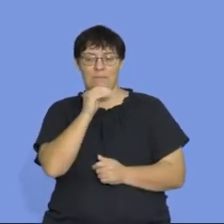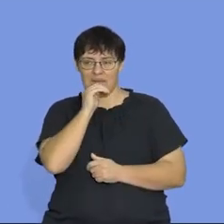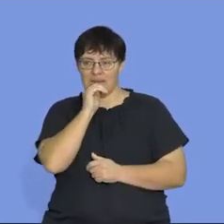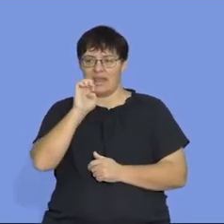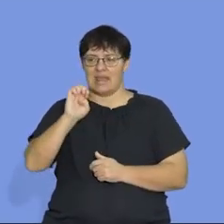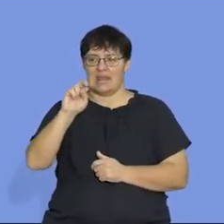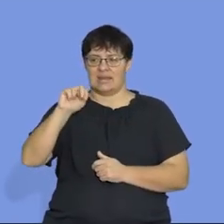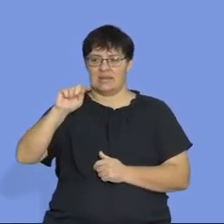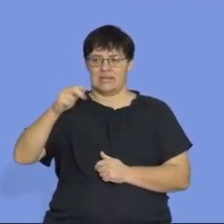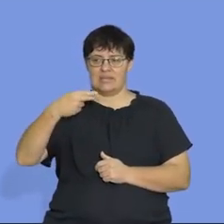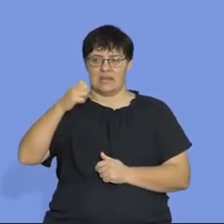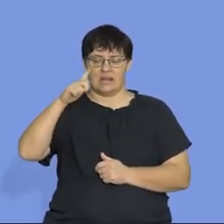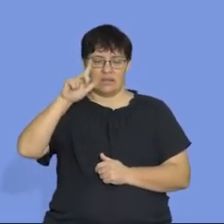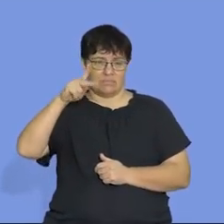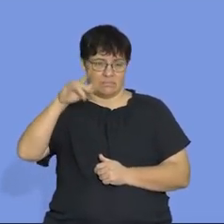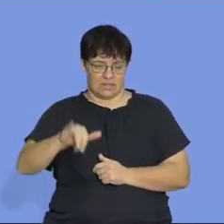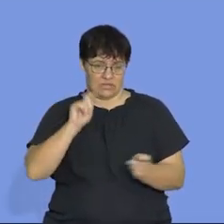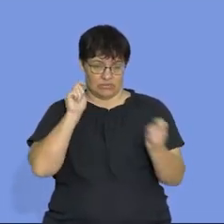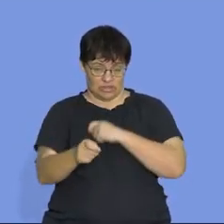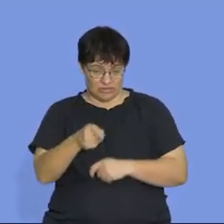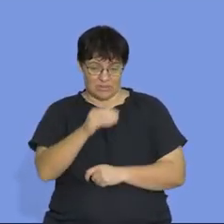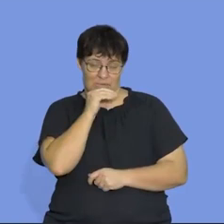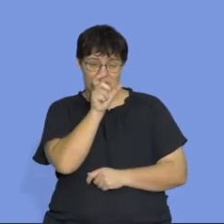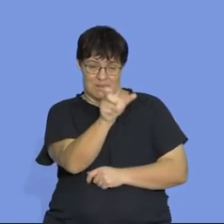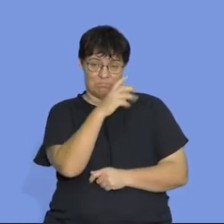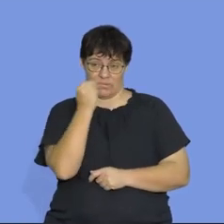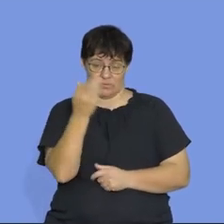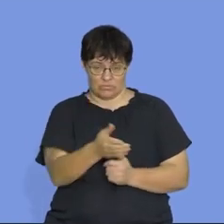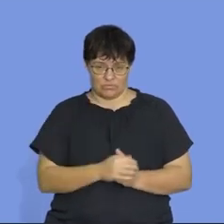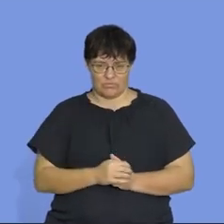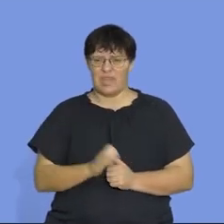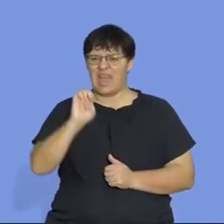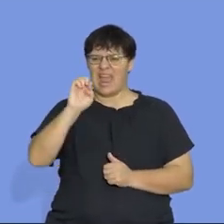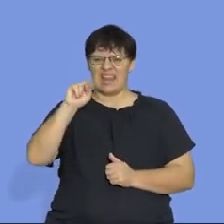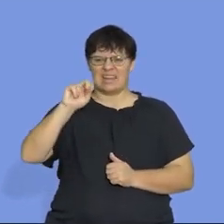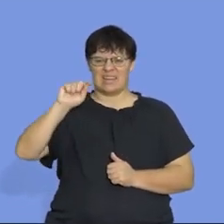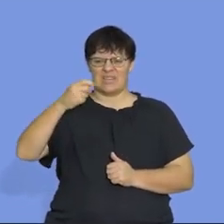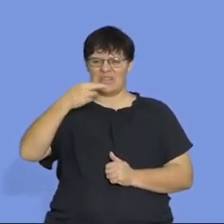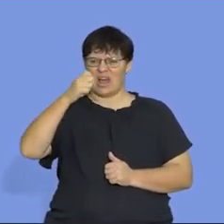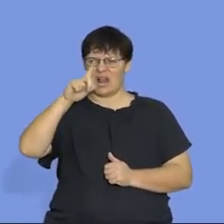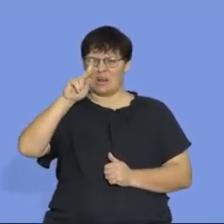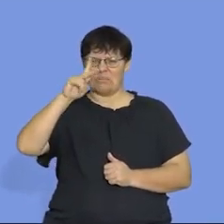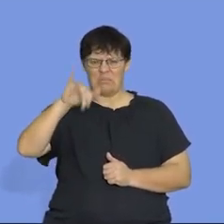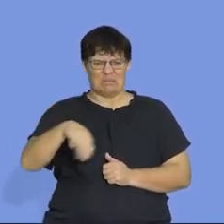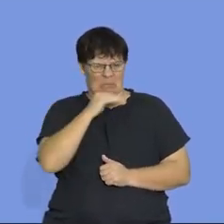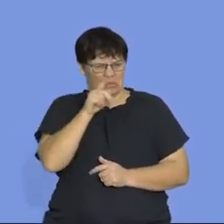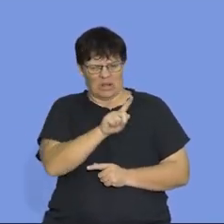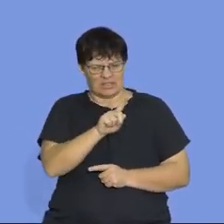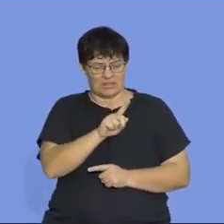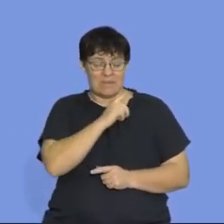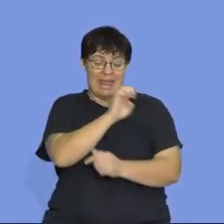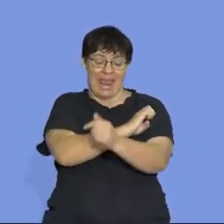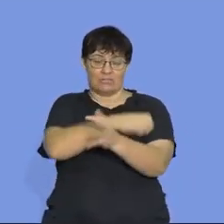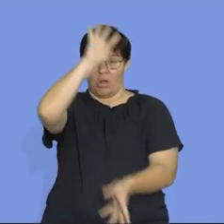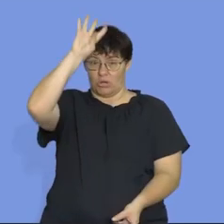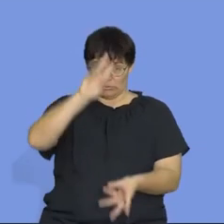enthalpy change. Right. Okay. So what is enthalpy? Enthalpy is actually the total energy that reactants